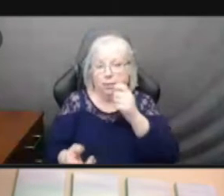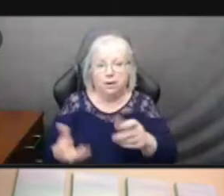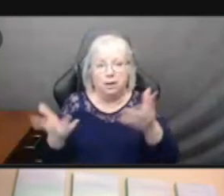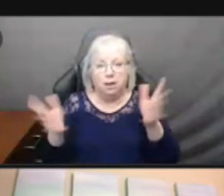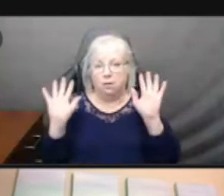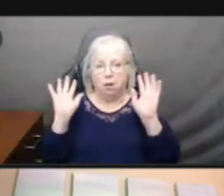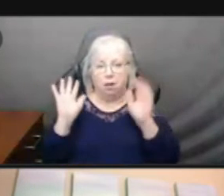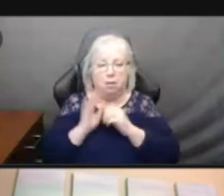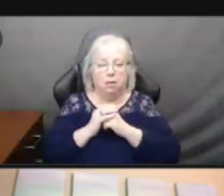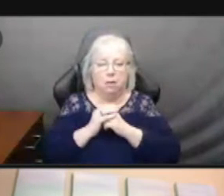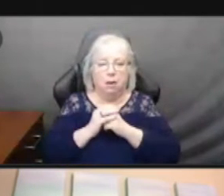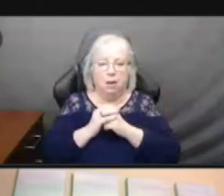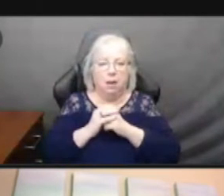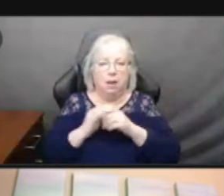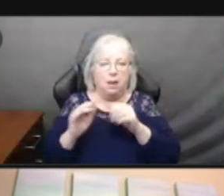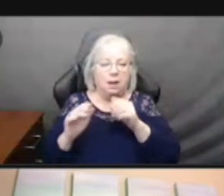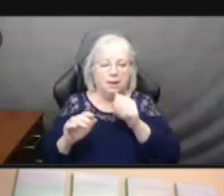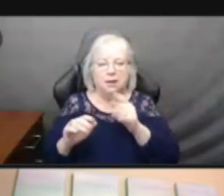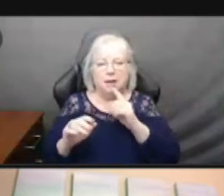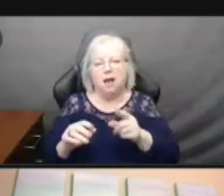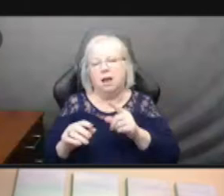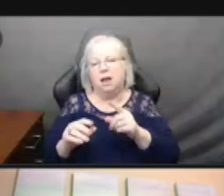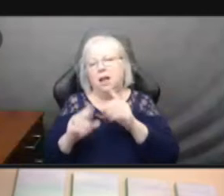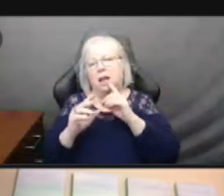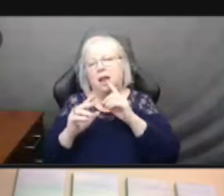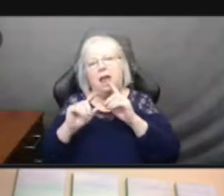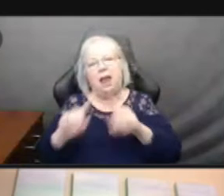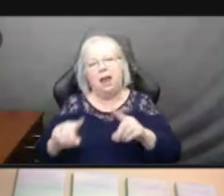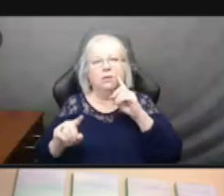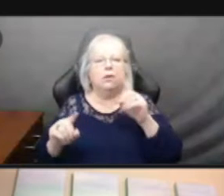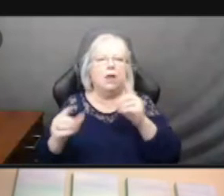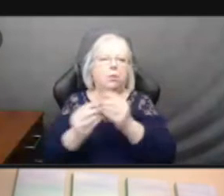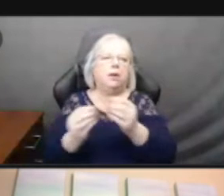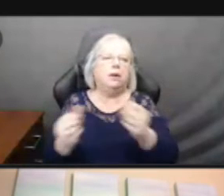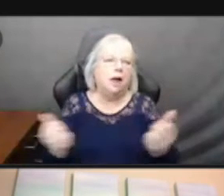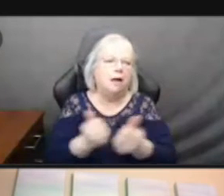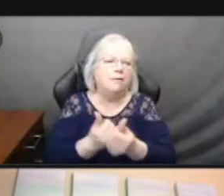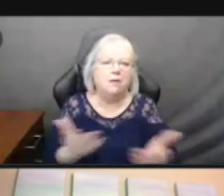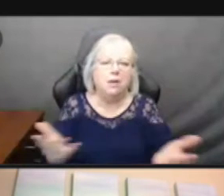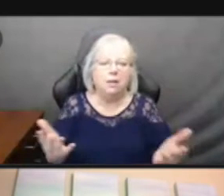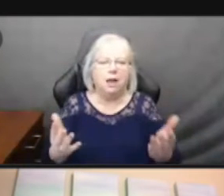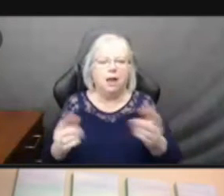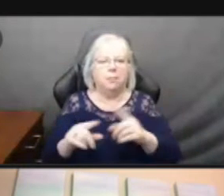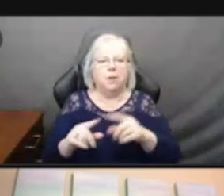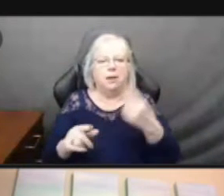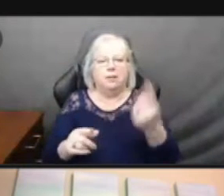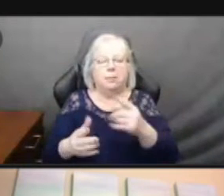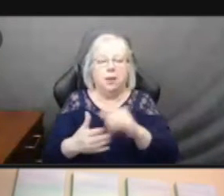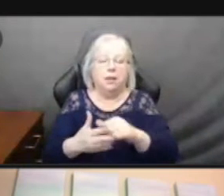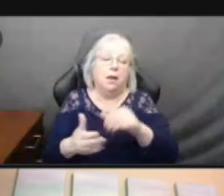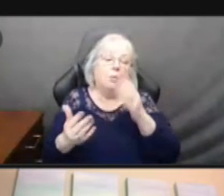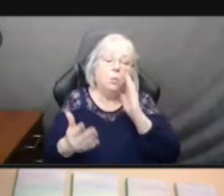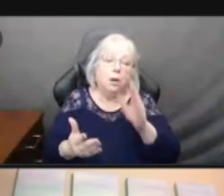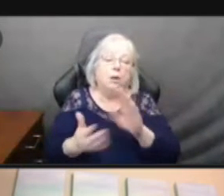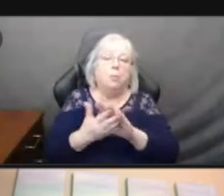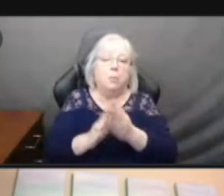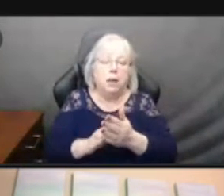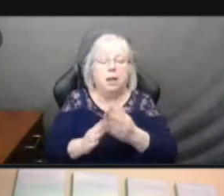resolution, and it's not a panacea. It's something that's going to be and could be and will be a work in